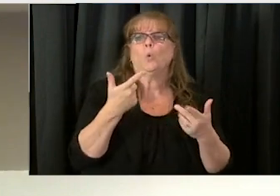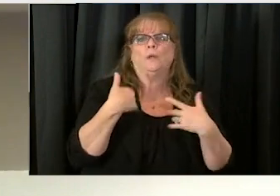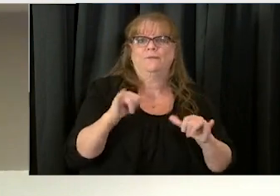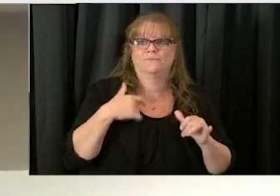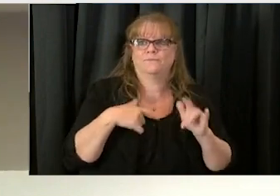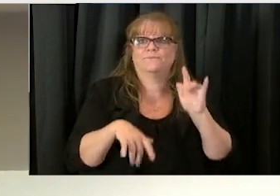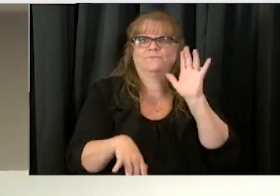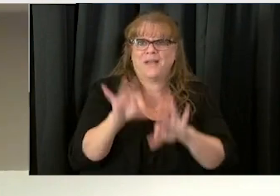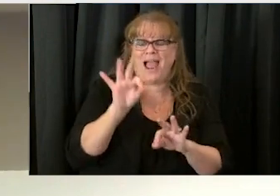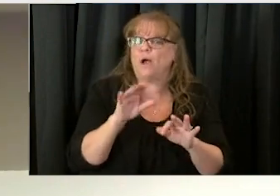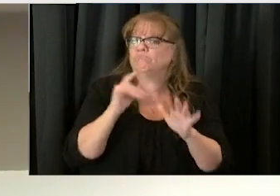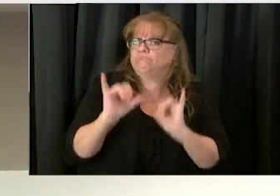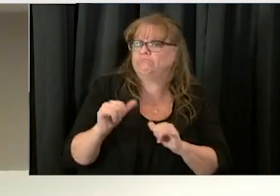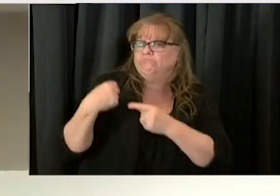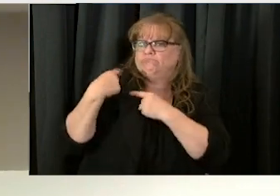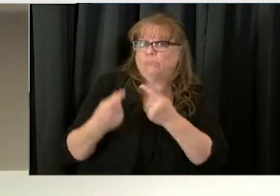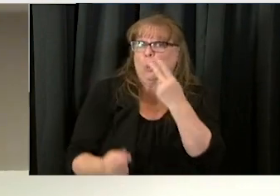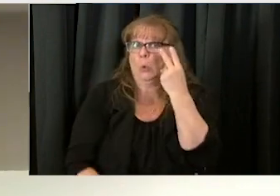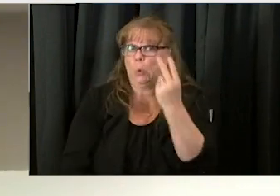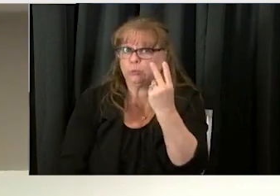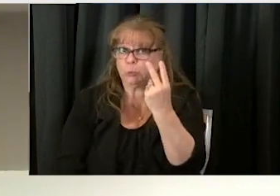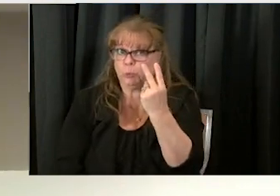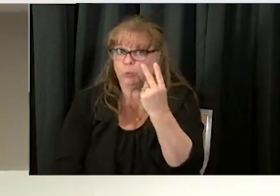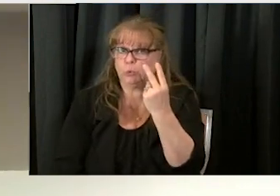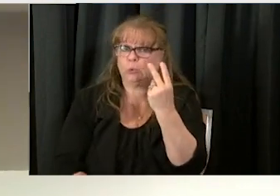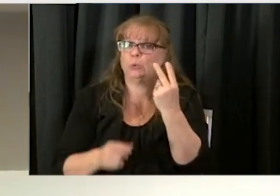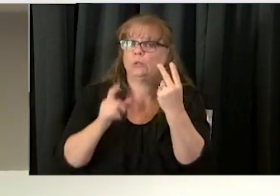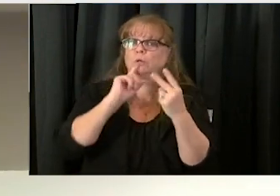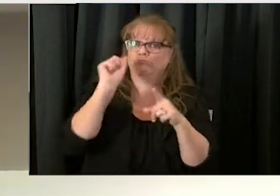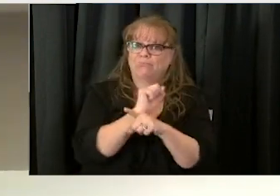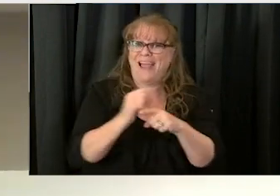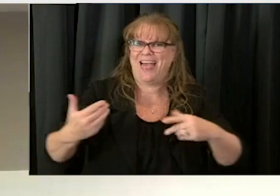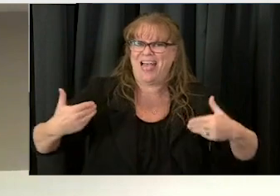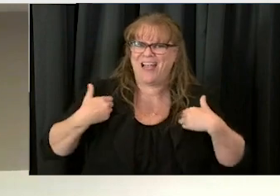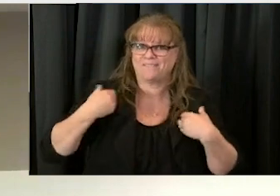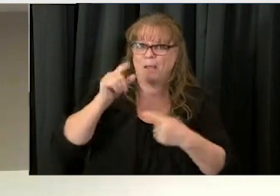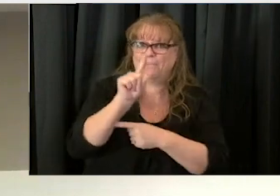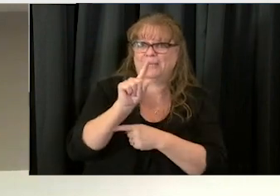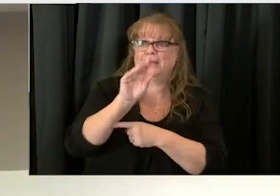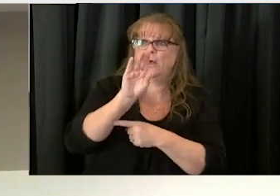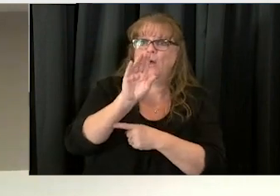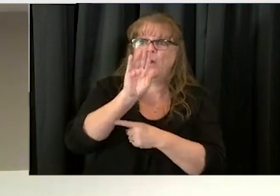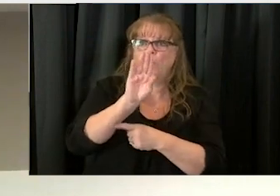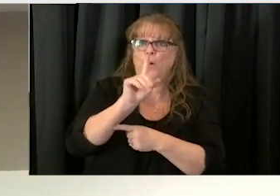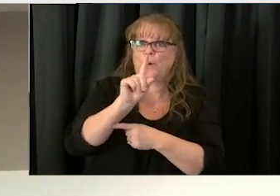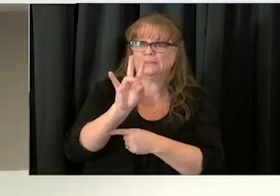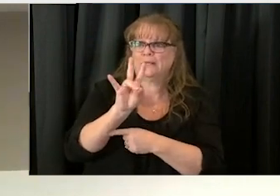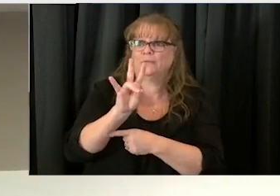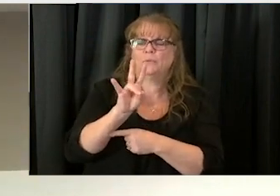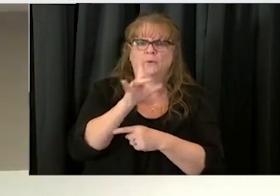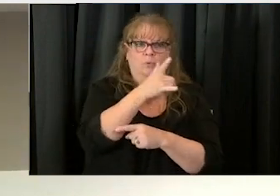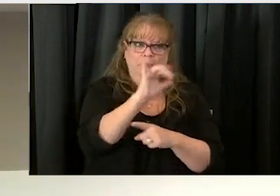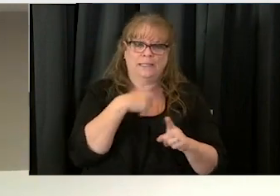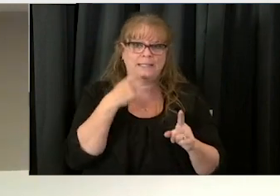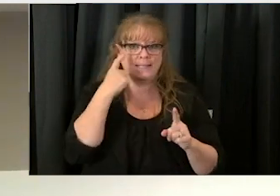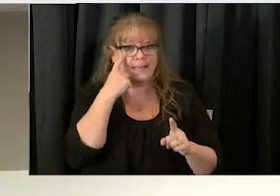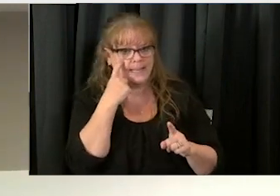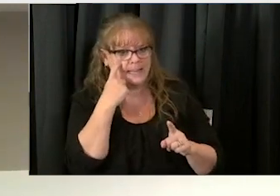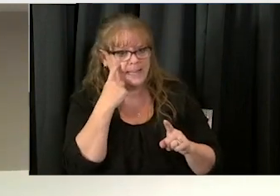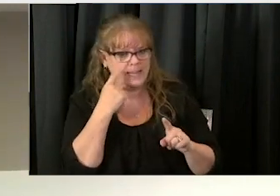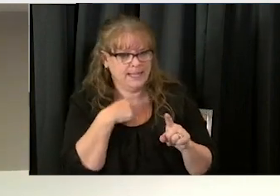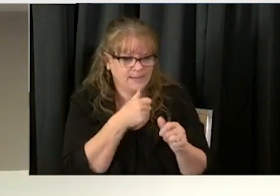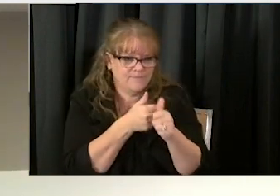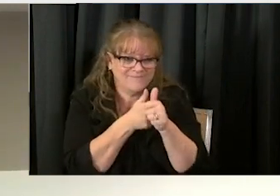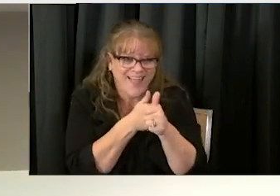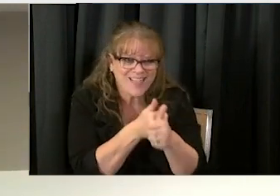doing a great job at monitoring this. They do an initial run with all of the PCR tests that come in,